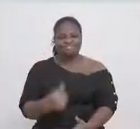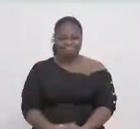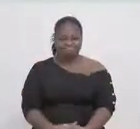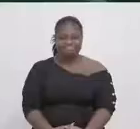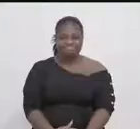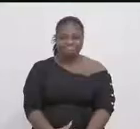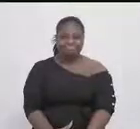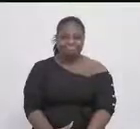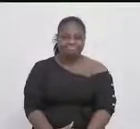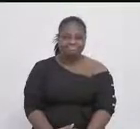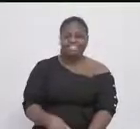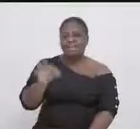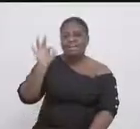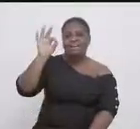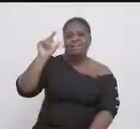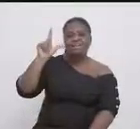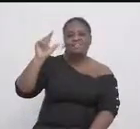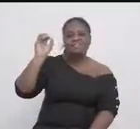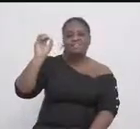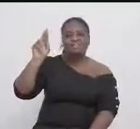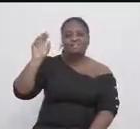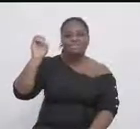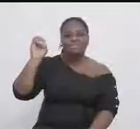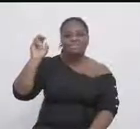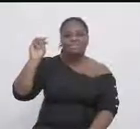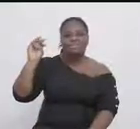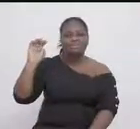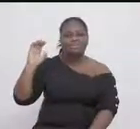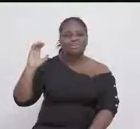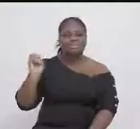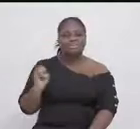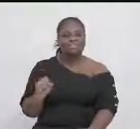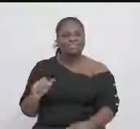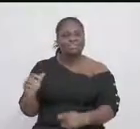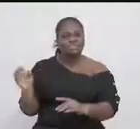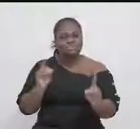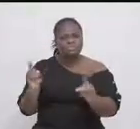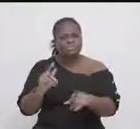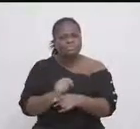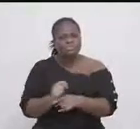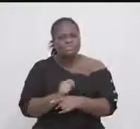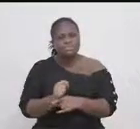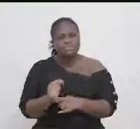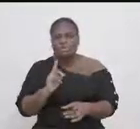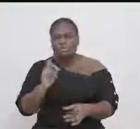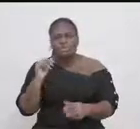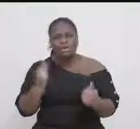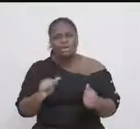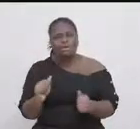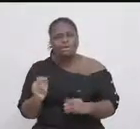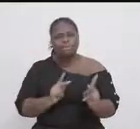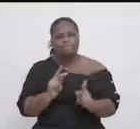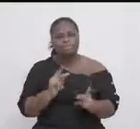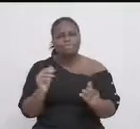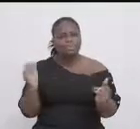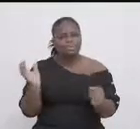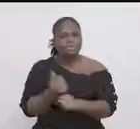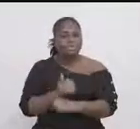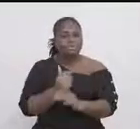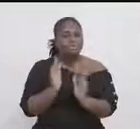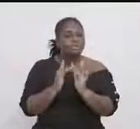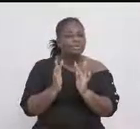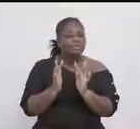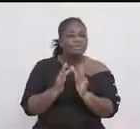Thank you. What about Florence? I'm told you do some of these trainings as well. Where can people get in touch to benefit?